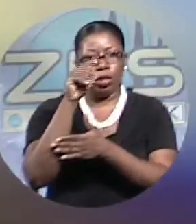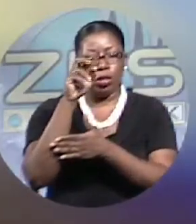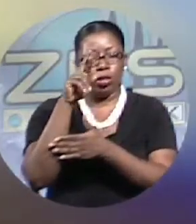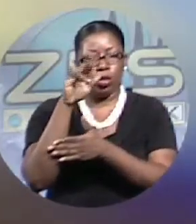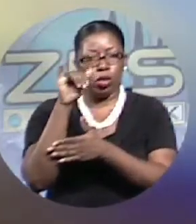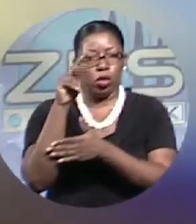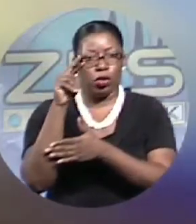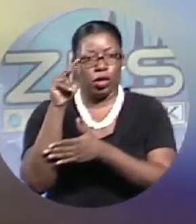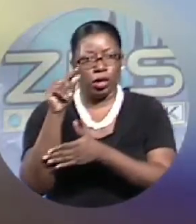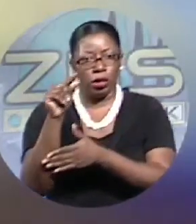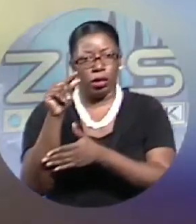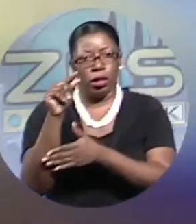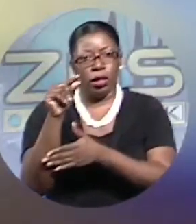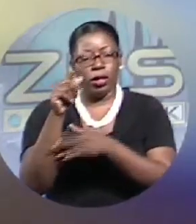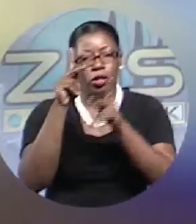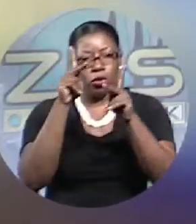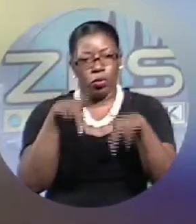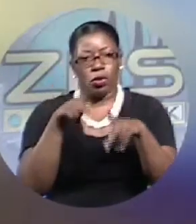devices should be restricted.